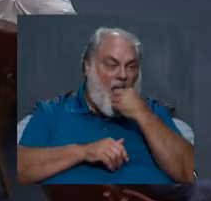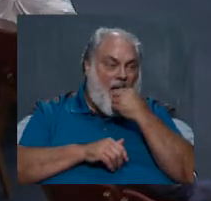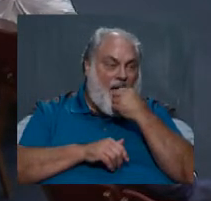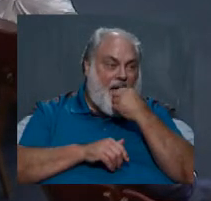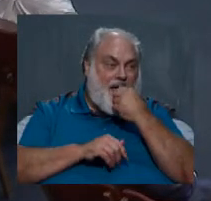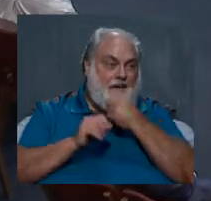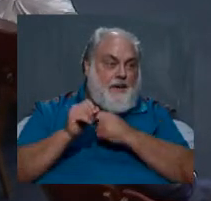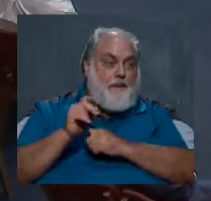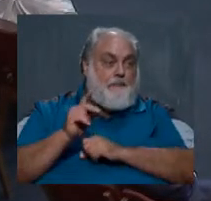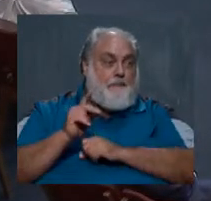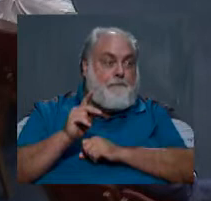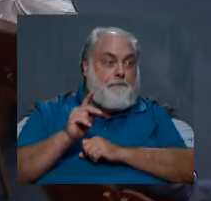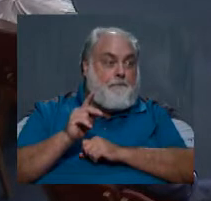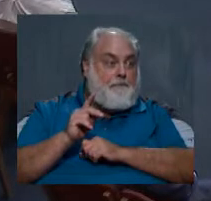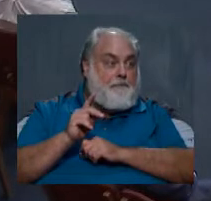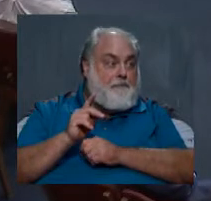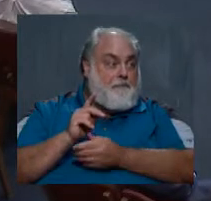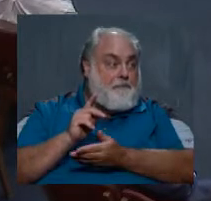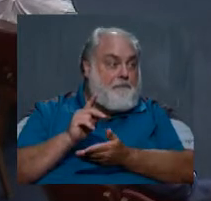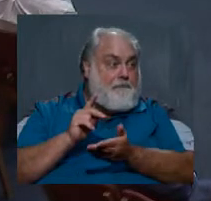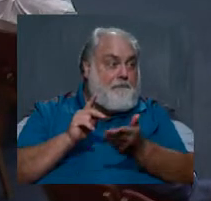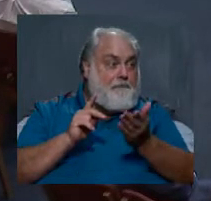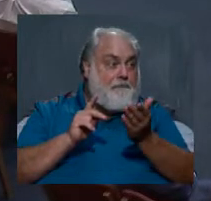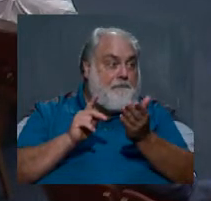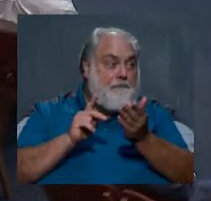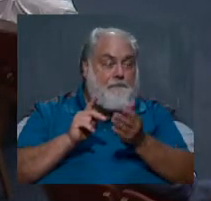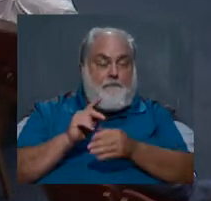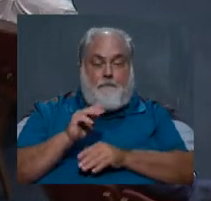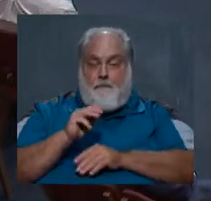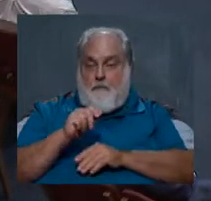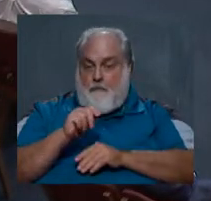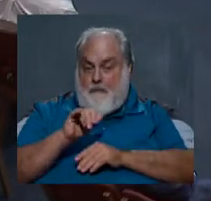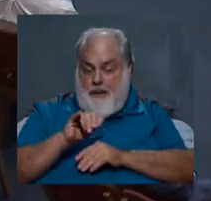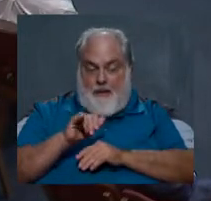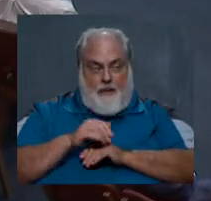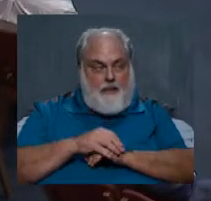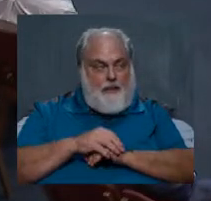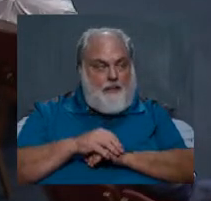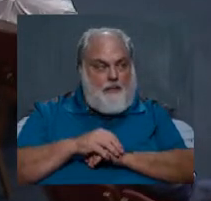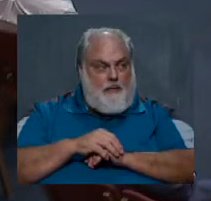Okay. Other commissioners? Commissioner May.